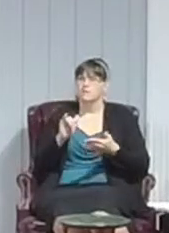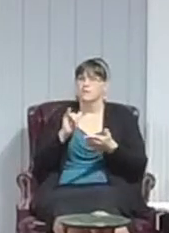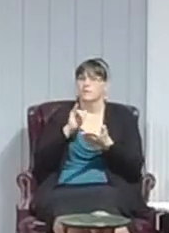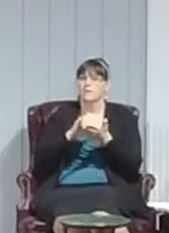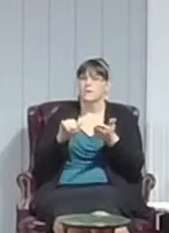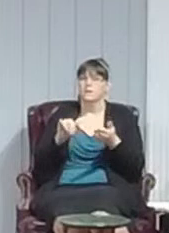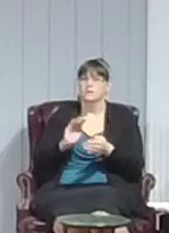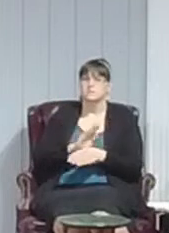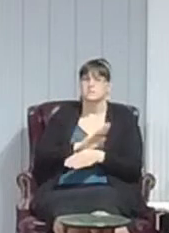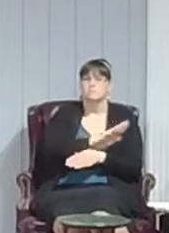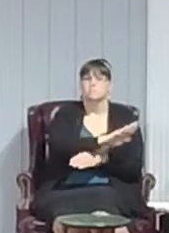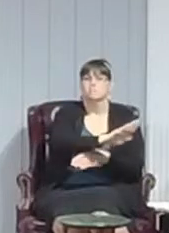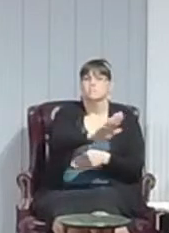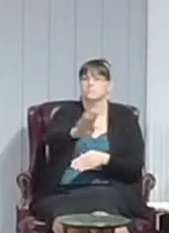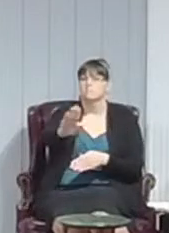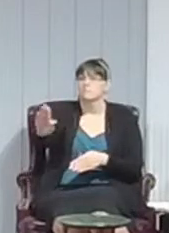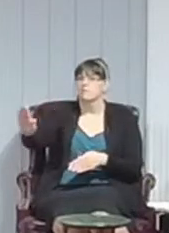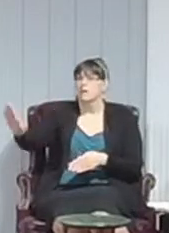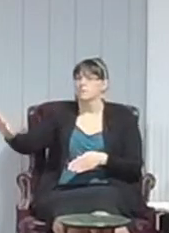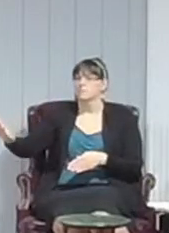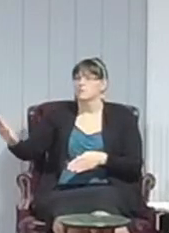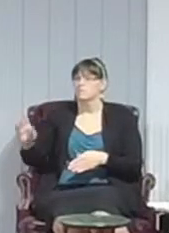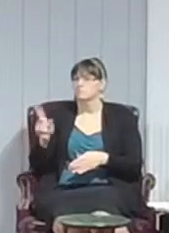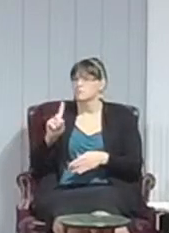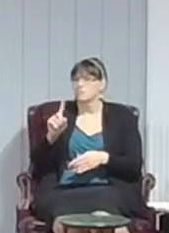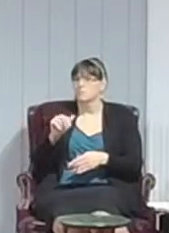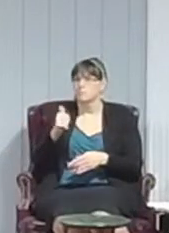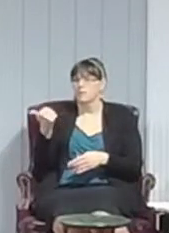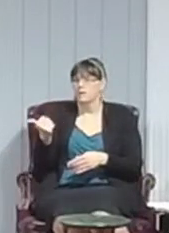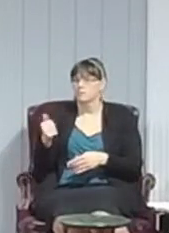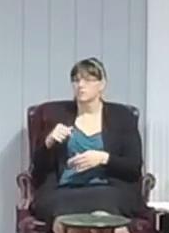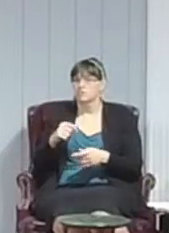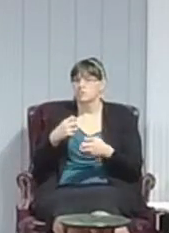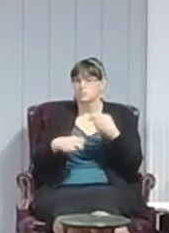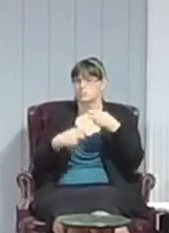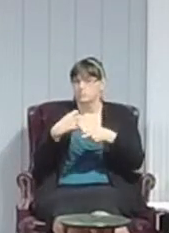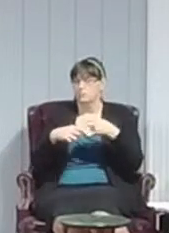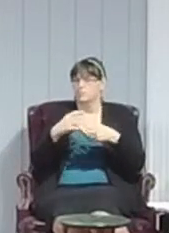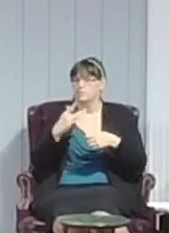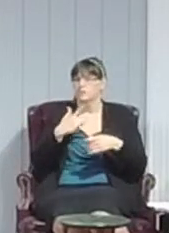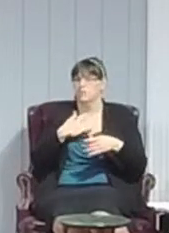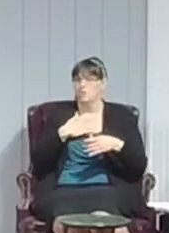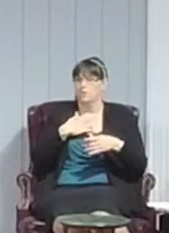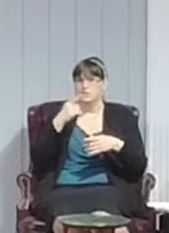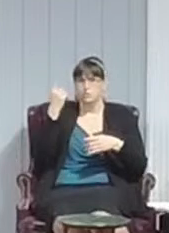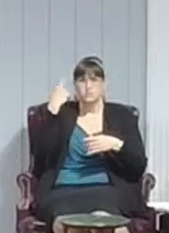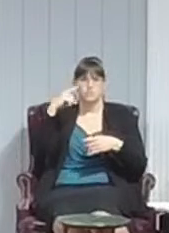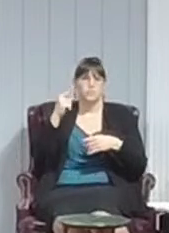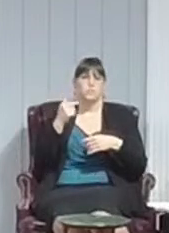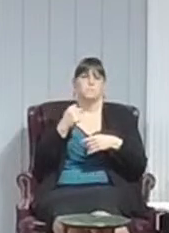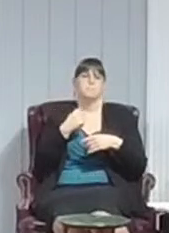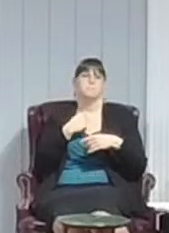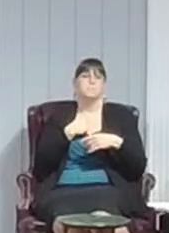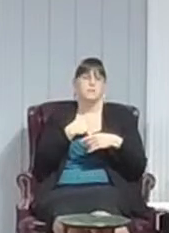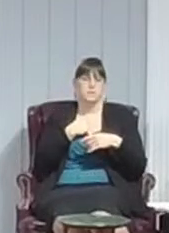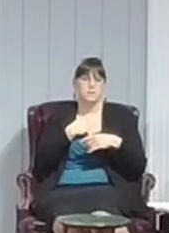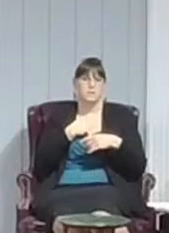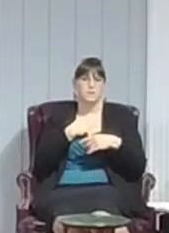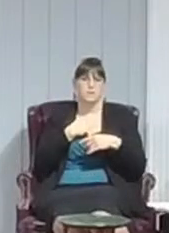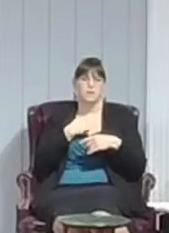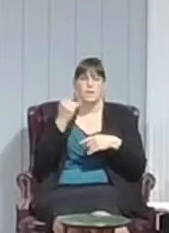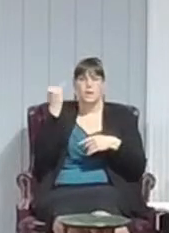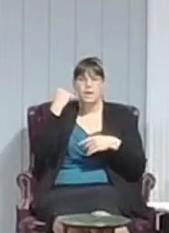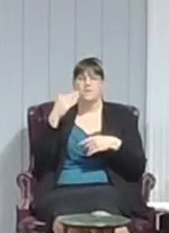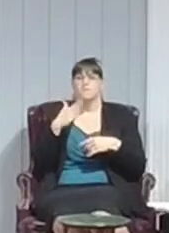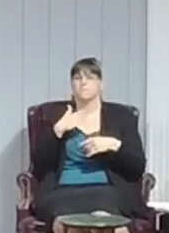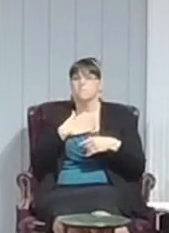something or someone else. Troubled in heart is for me personally. If what my concern is for me,